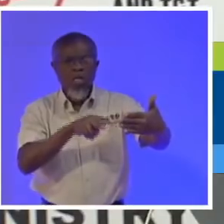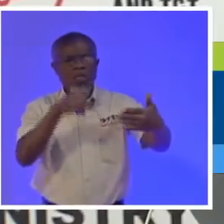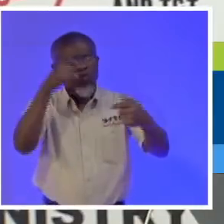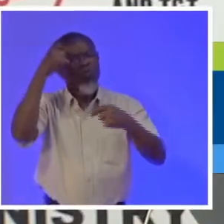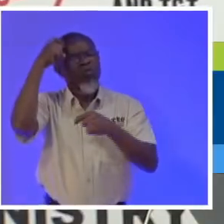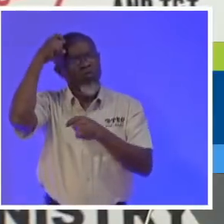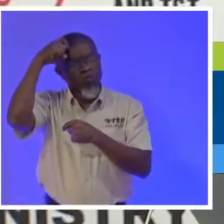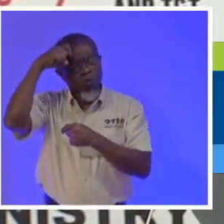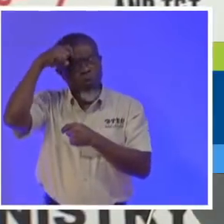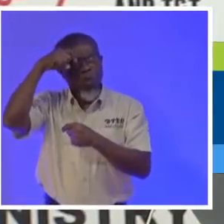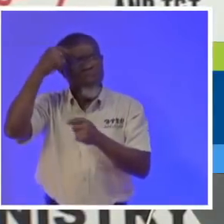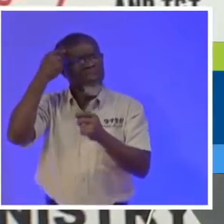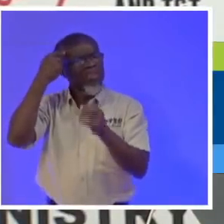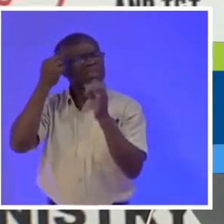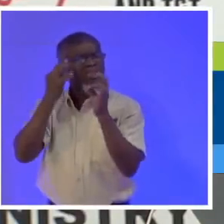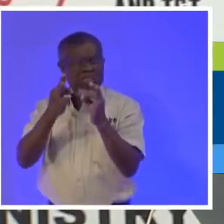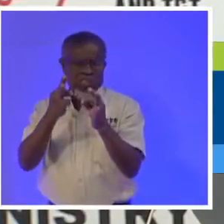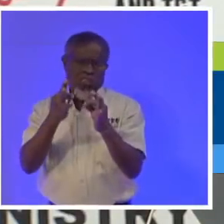reasonable